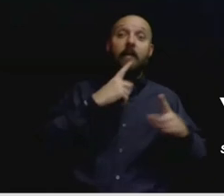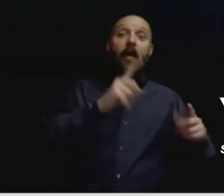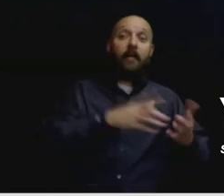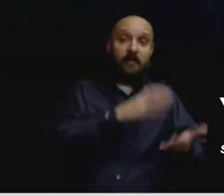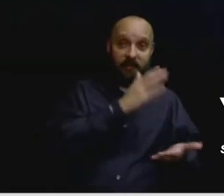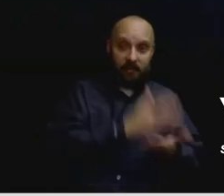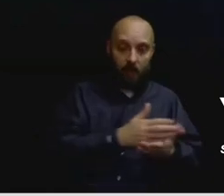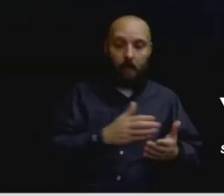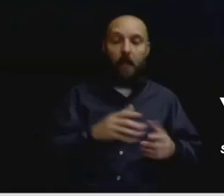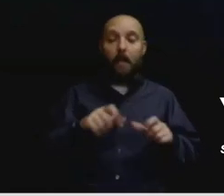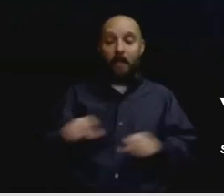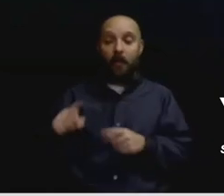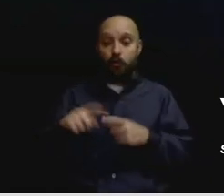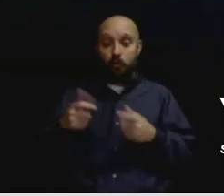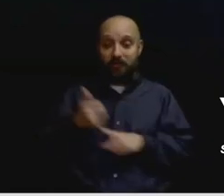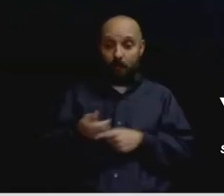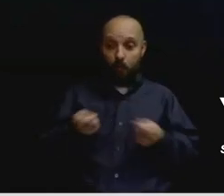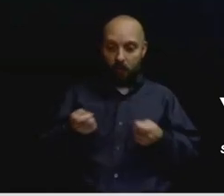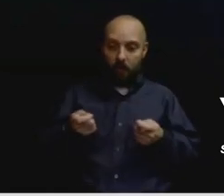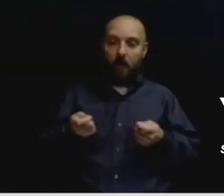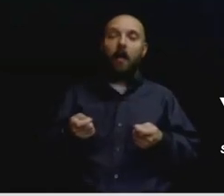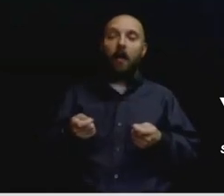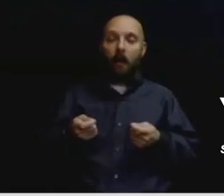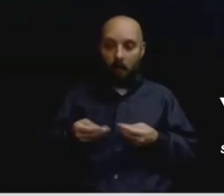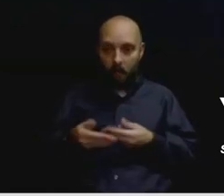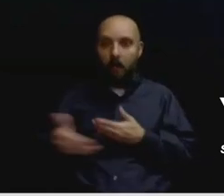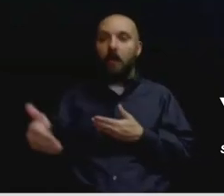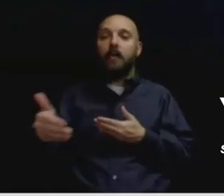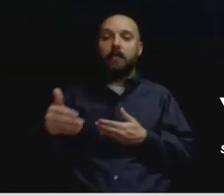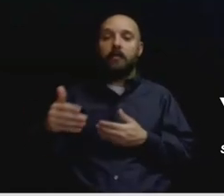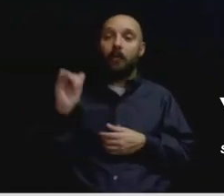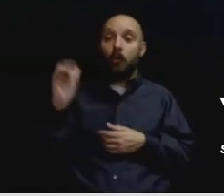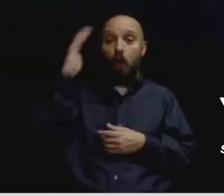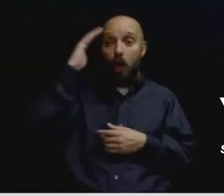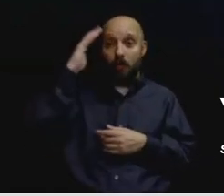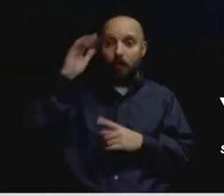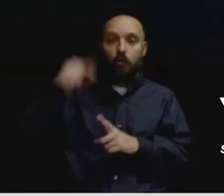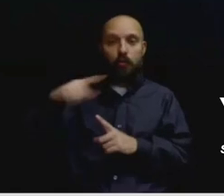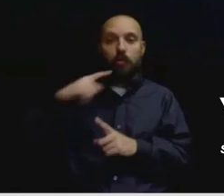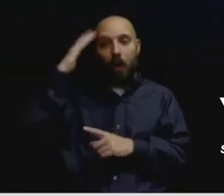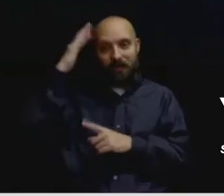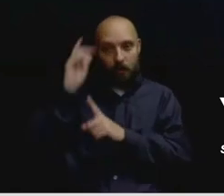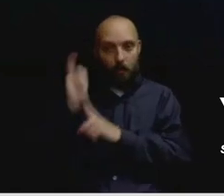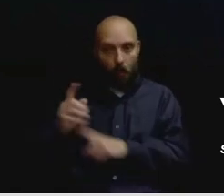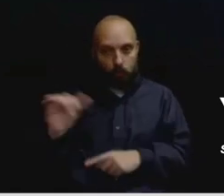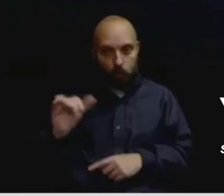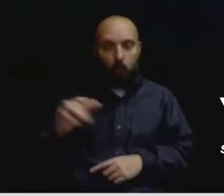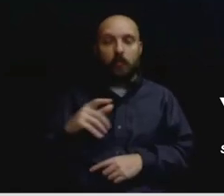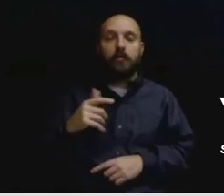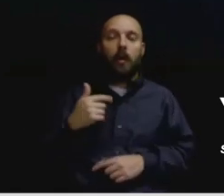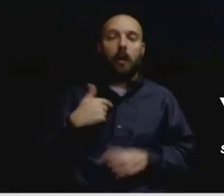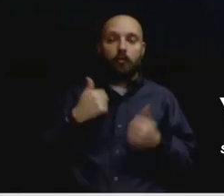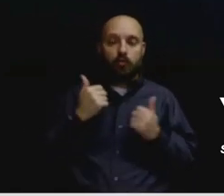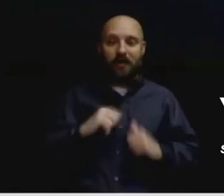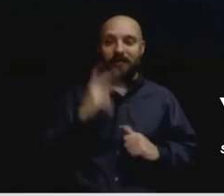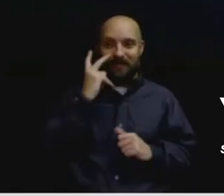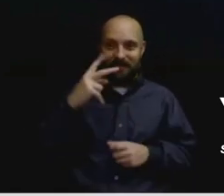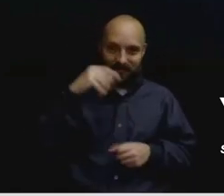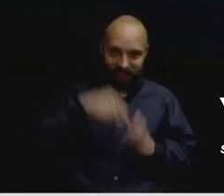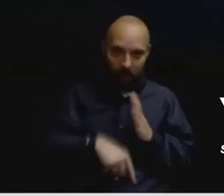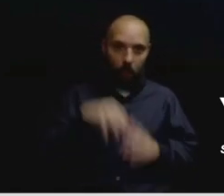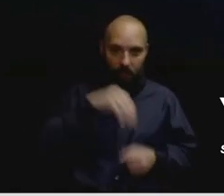self-regulate comes back. Please be aware of these autism moments too. See that I'm trying, see deep within. See the